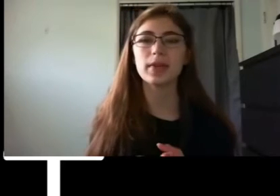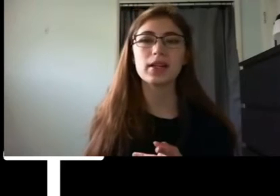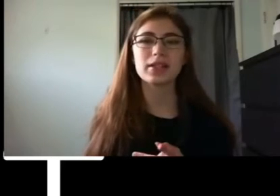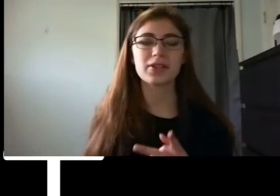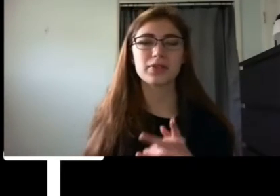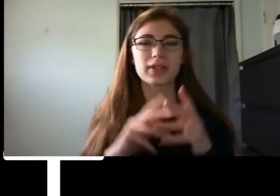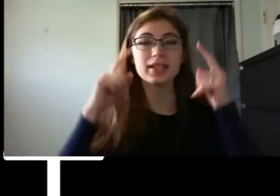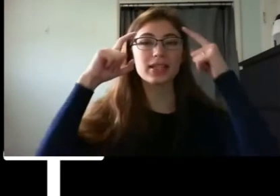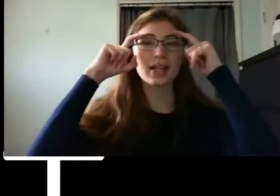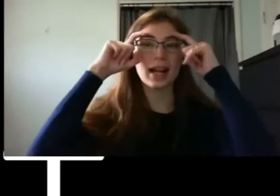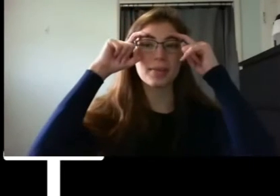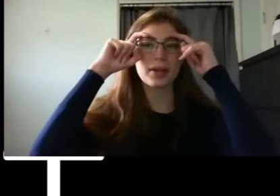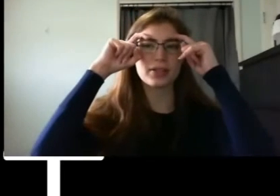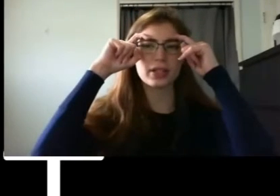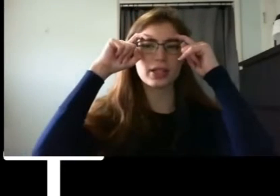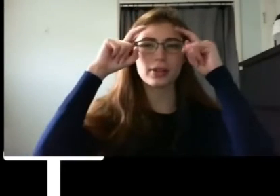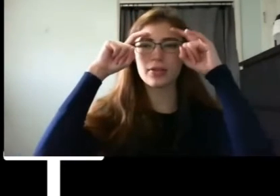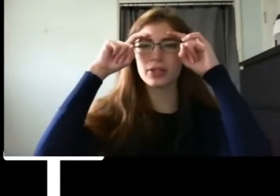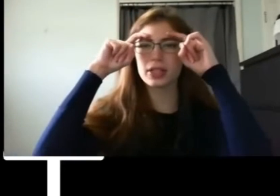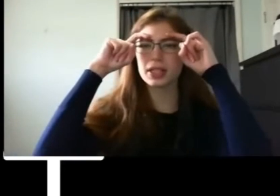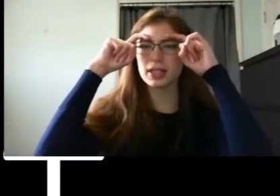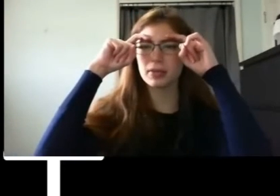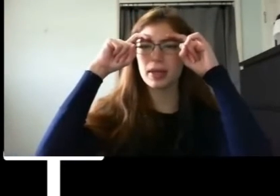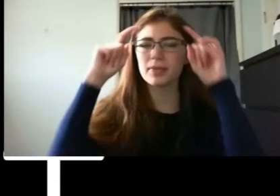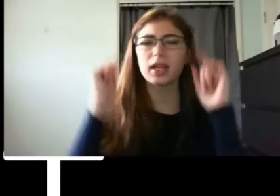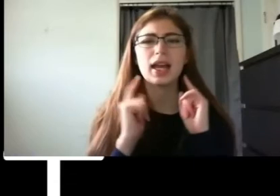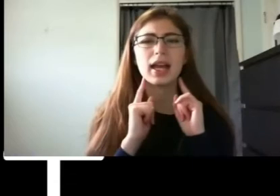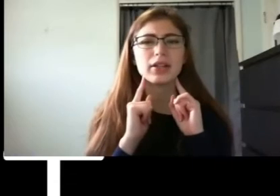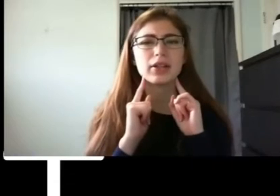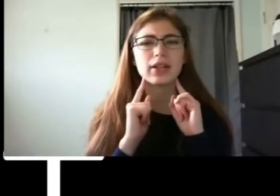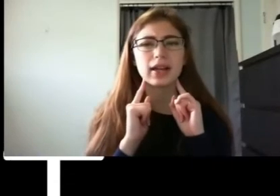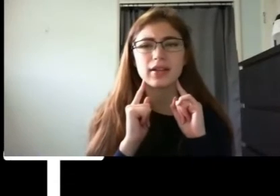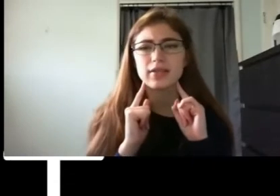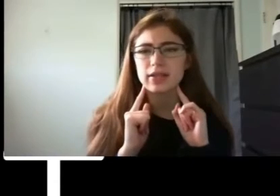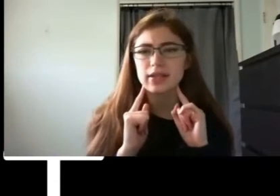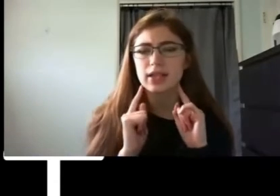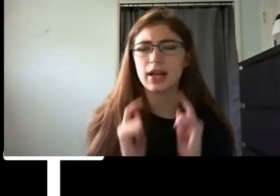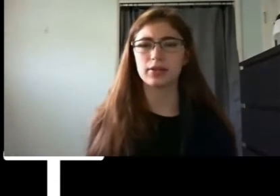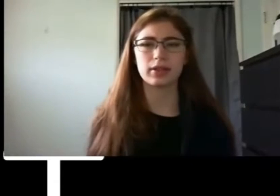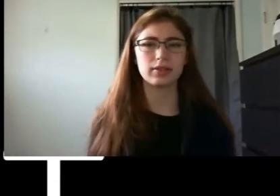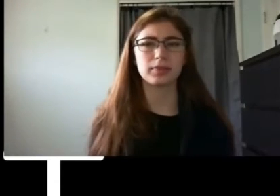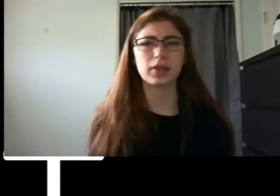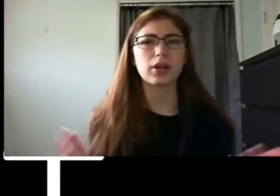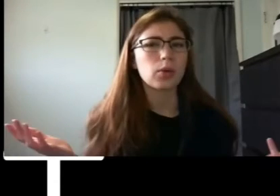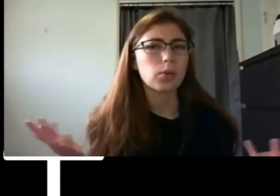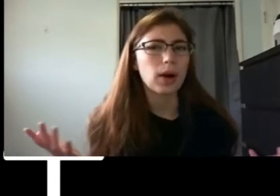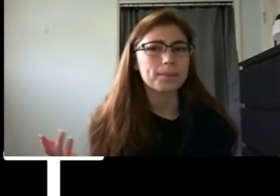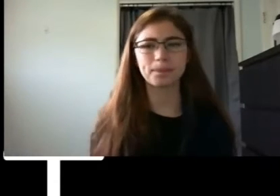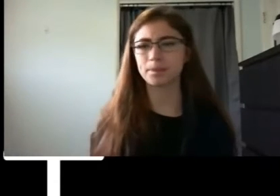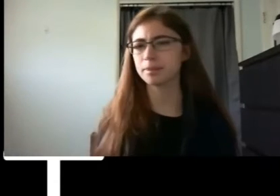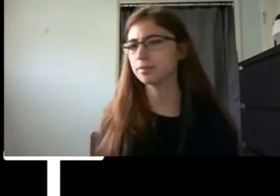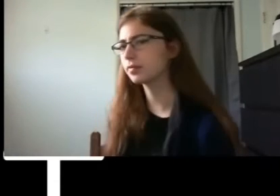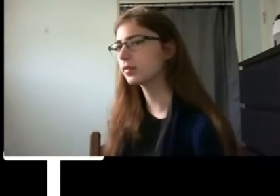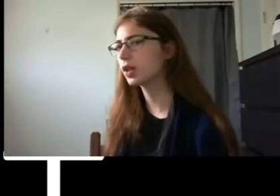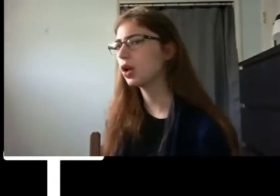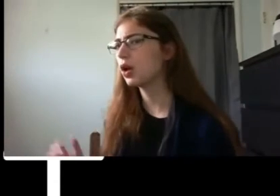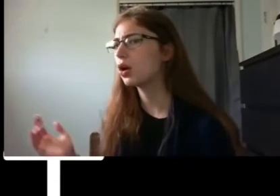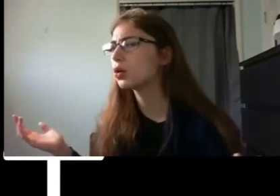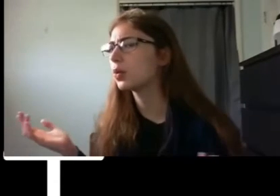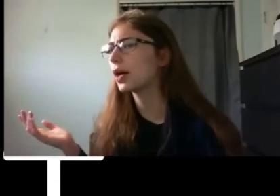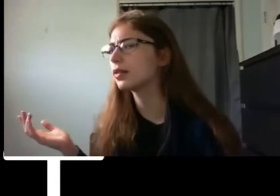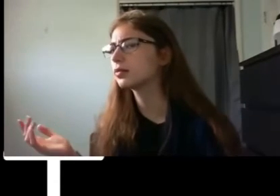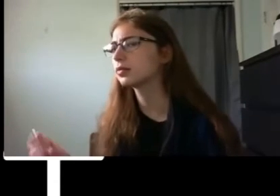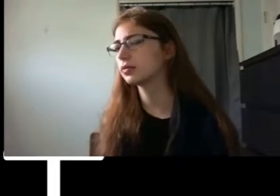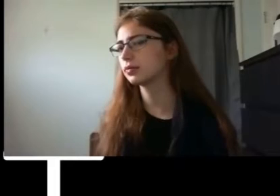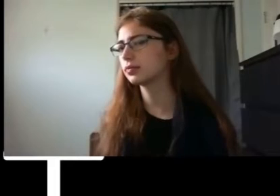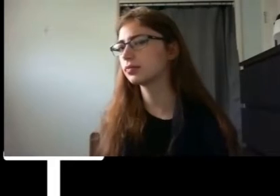how. So for this, your eyebrows are going to go down just a little bit, and your neck is going to stick out a little. You're going to go, what?